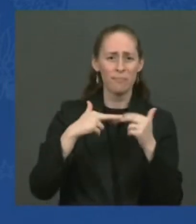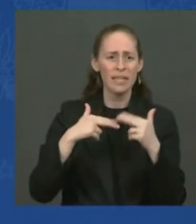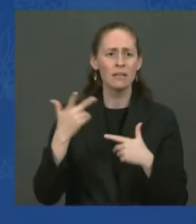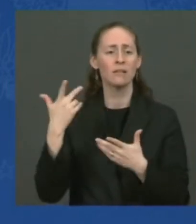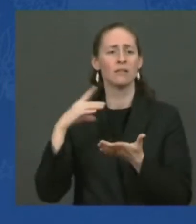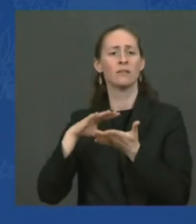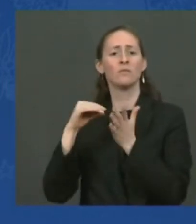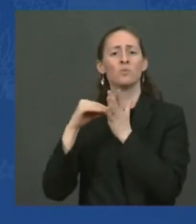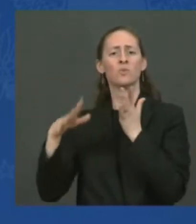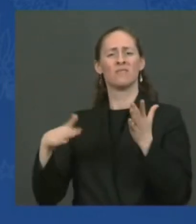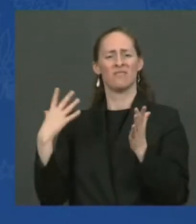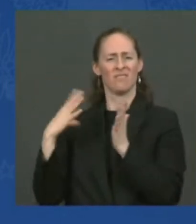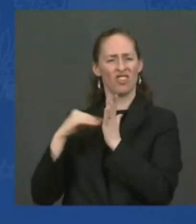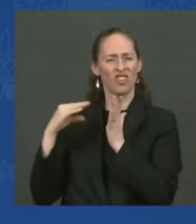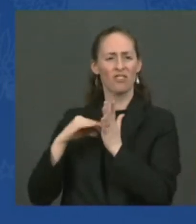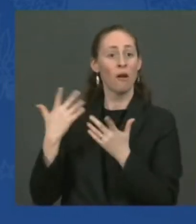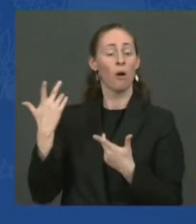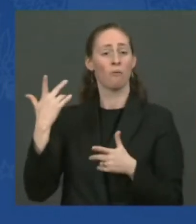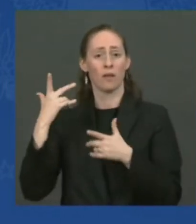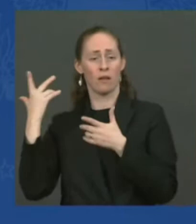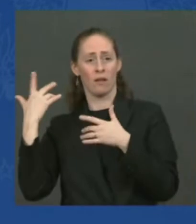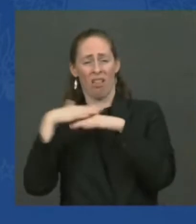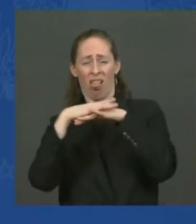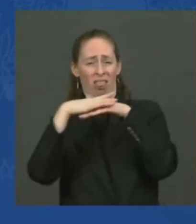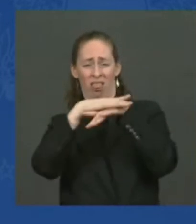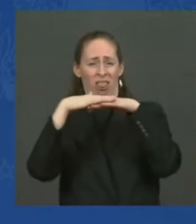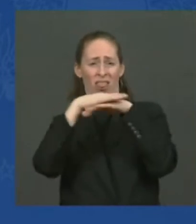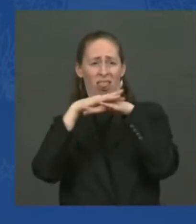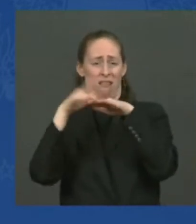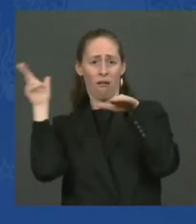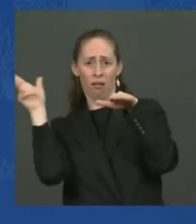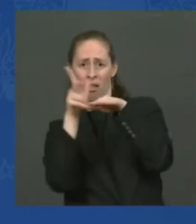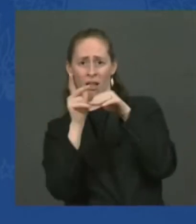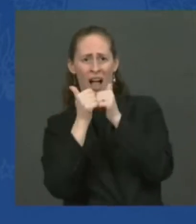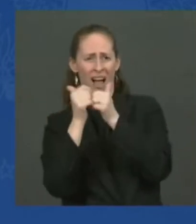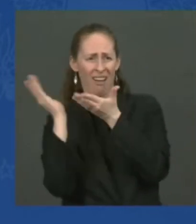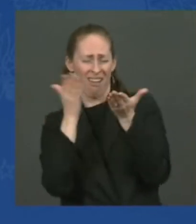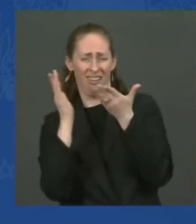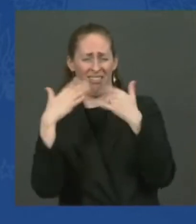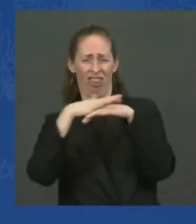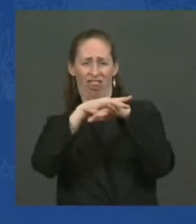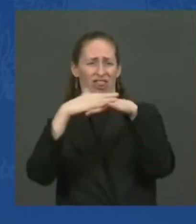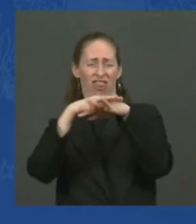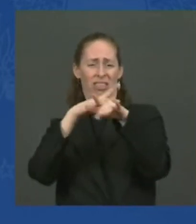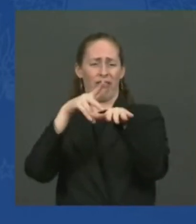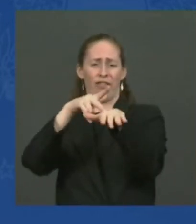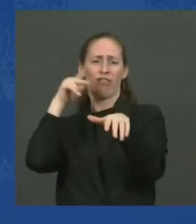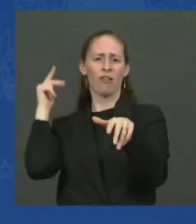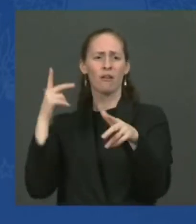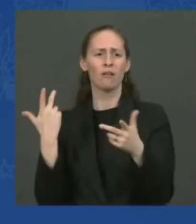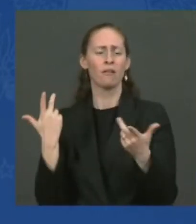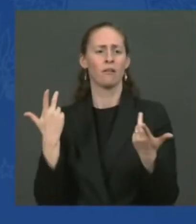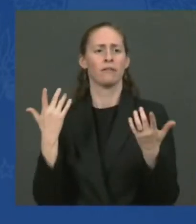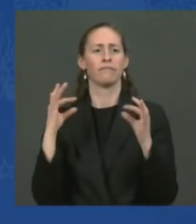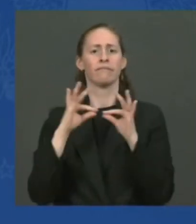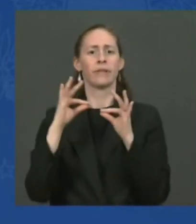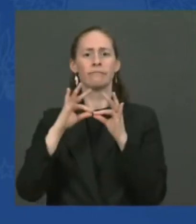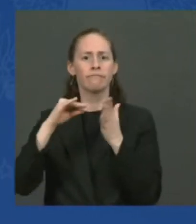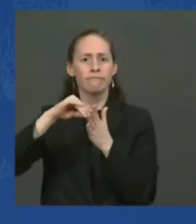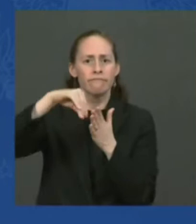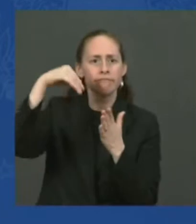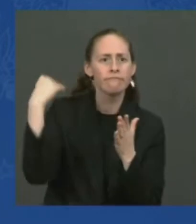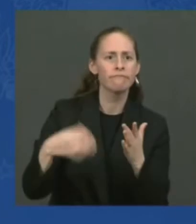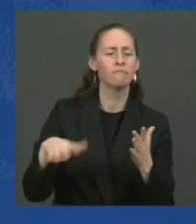and airports make it harder for goods to get to market, hurting businesses, raising prices on consumers, and hurting our